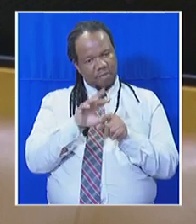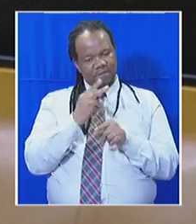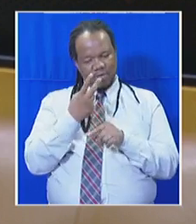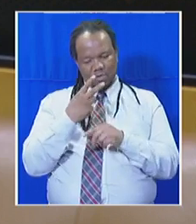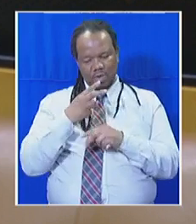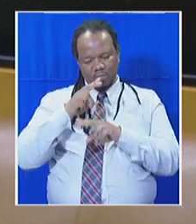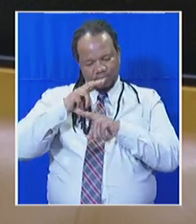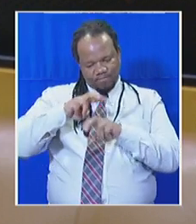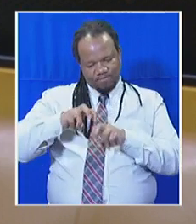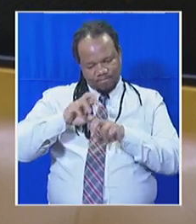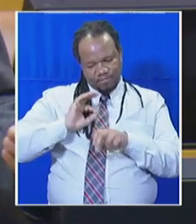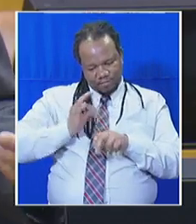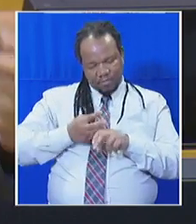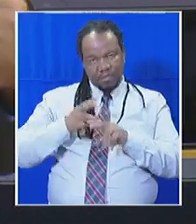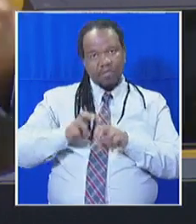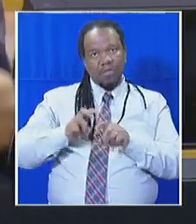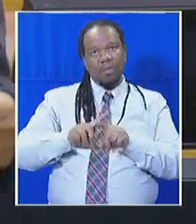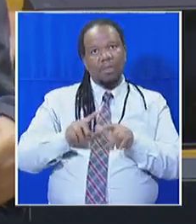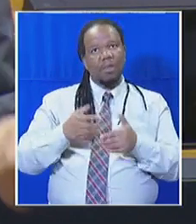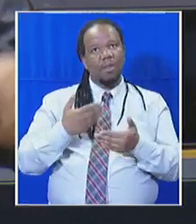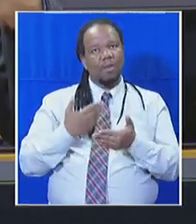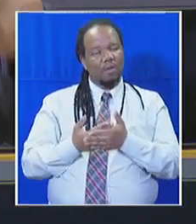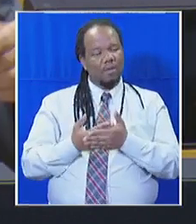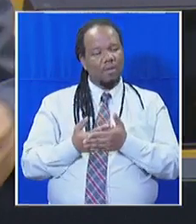their task would be incomplete or inchoate, and